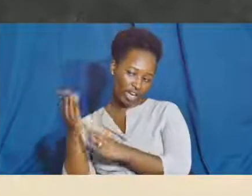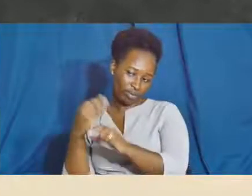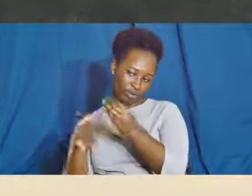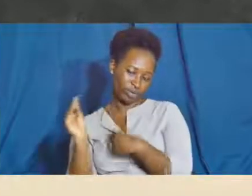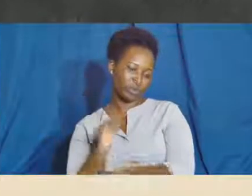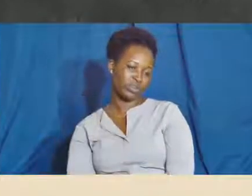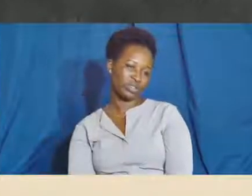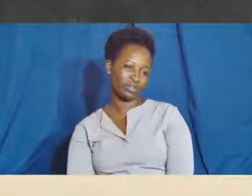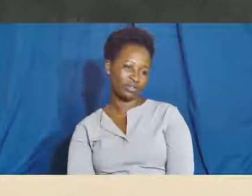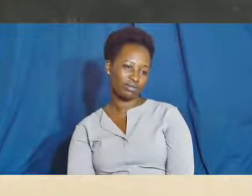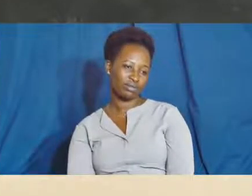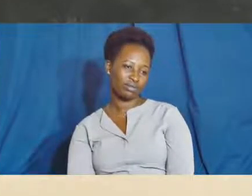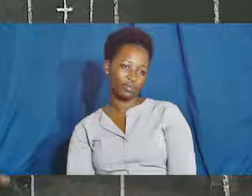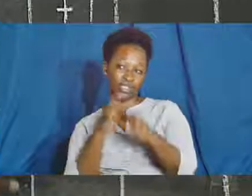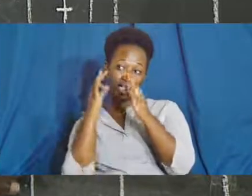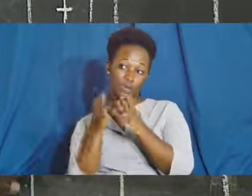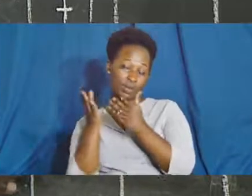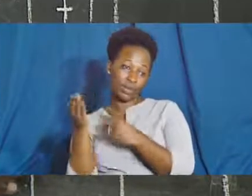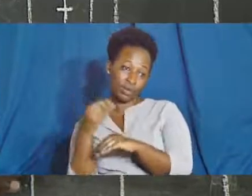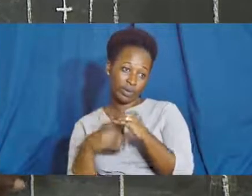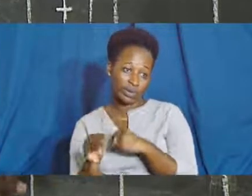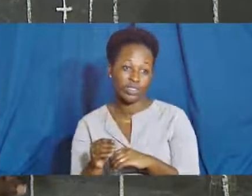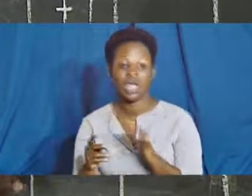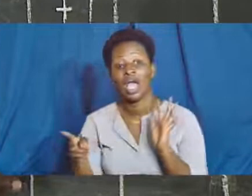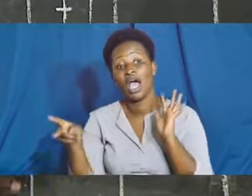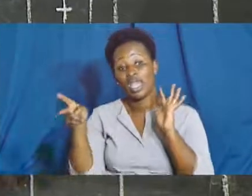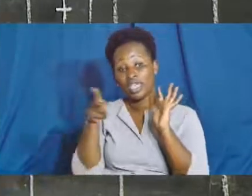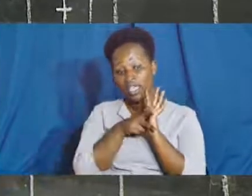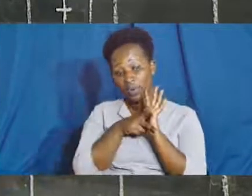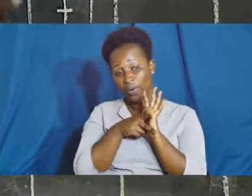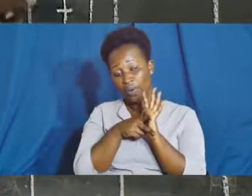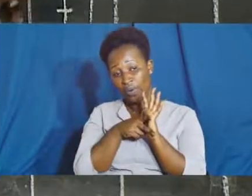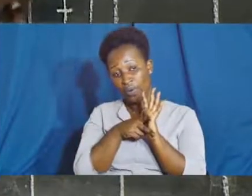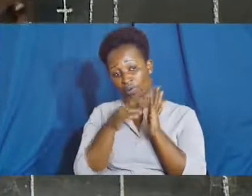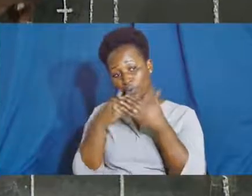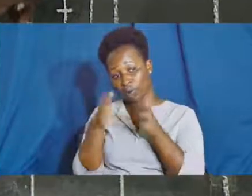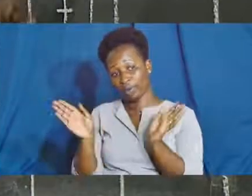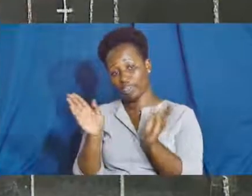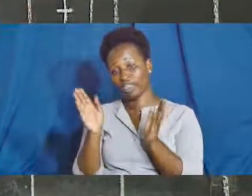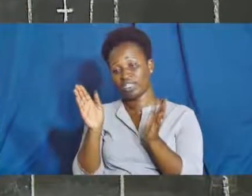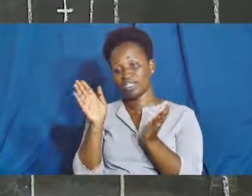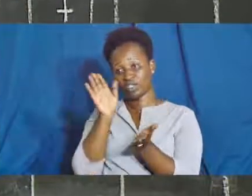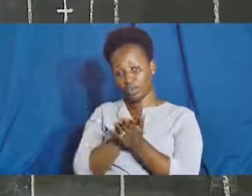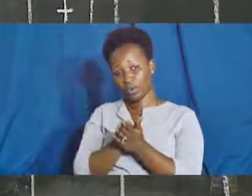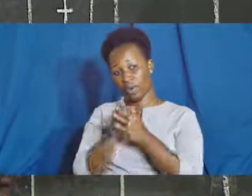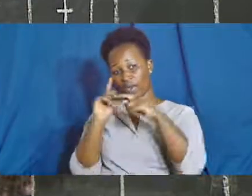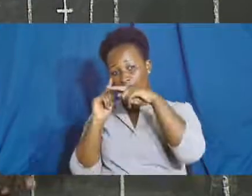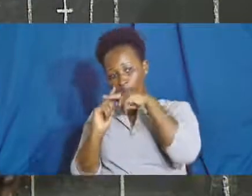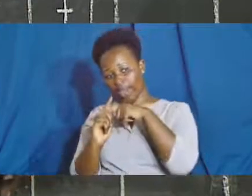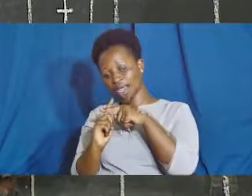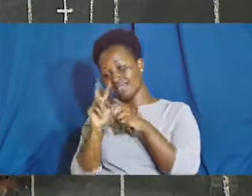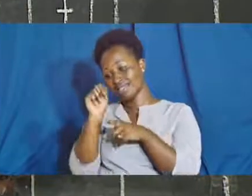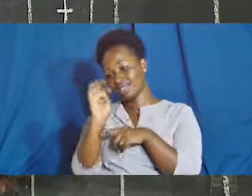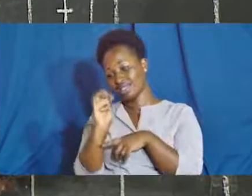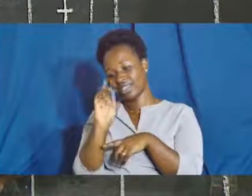for sale. Goods available for sale is equal to opening stock plus